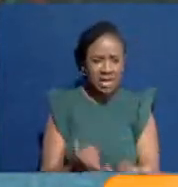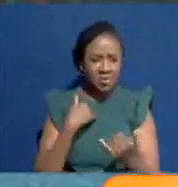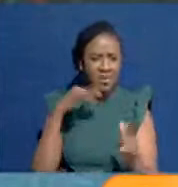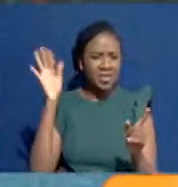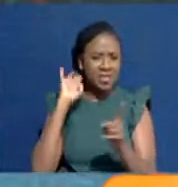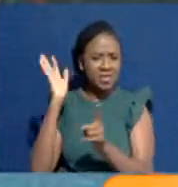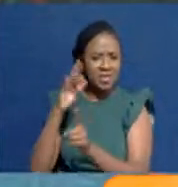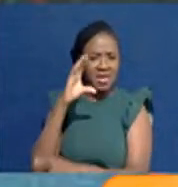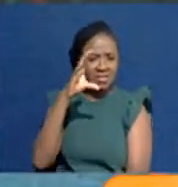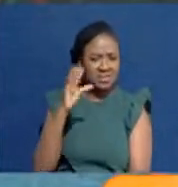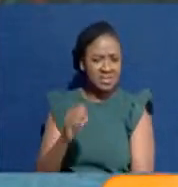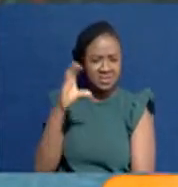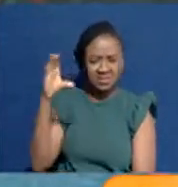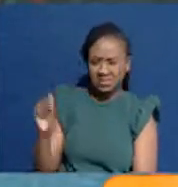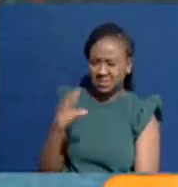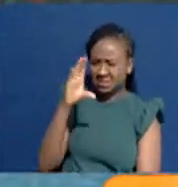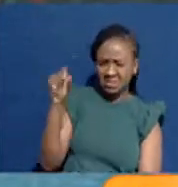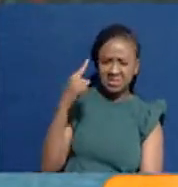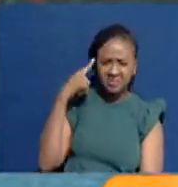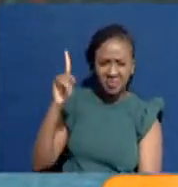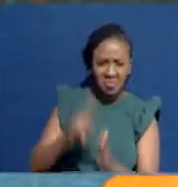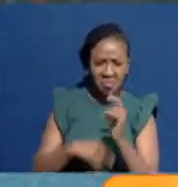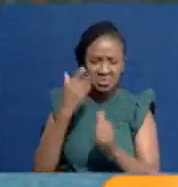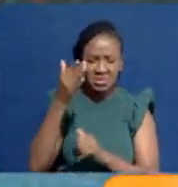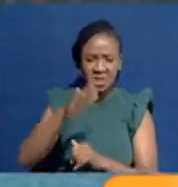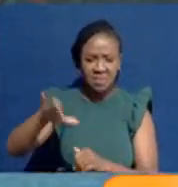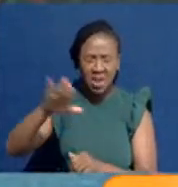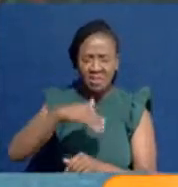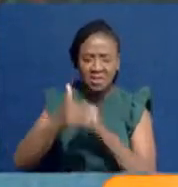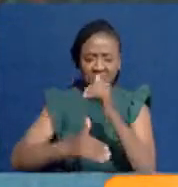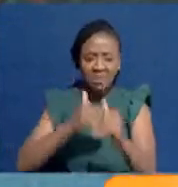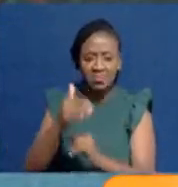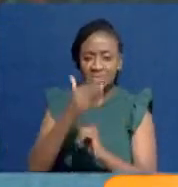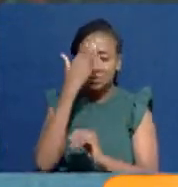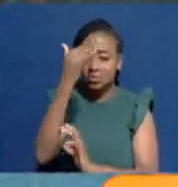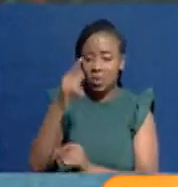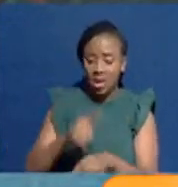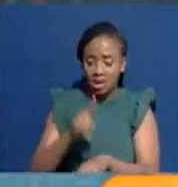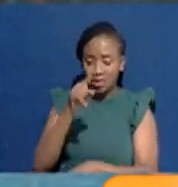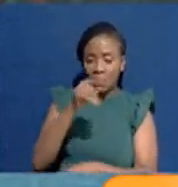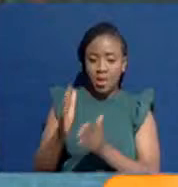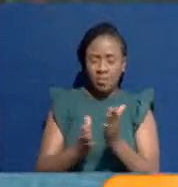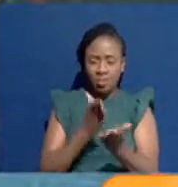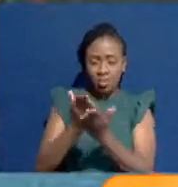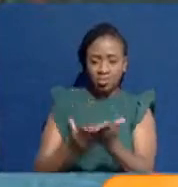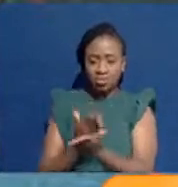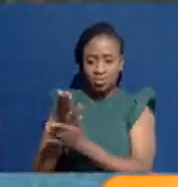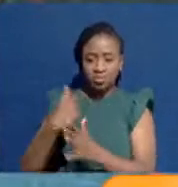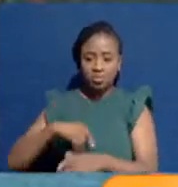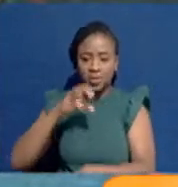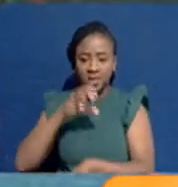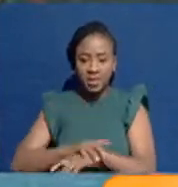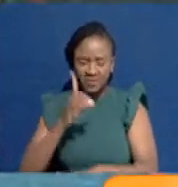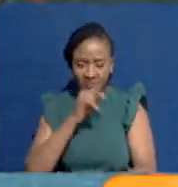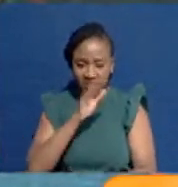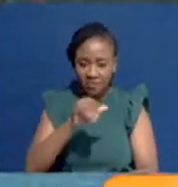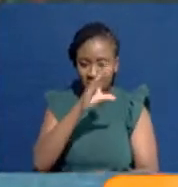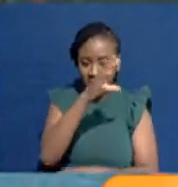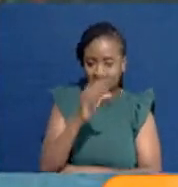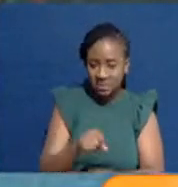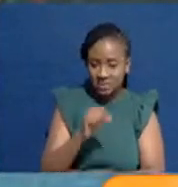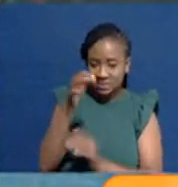CSS. What are CSS doing in a parliamentary process? Because once it has come, the proposals have come from the CS Treasury. They